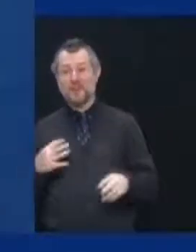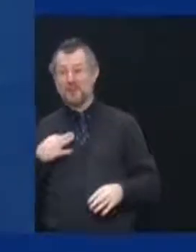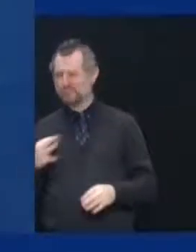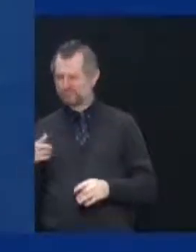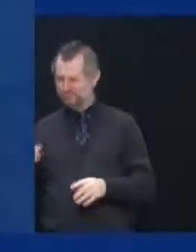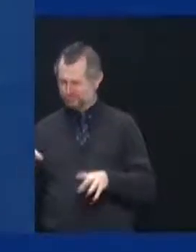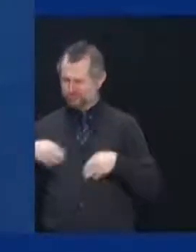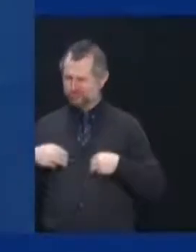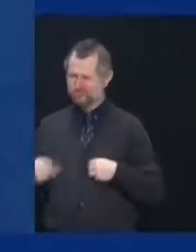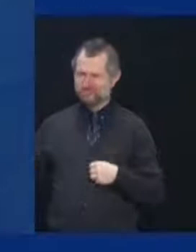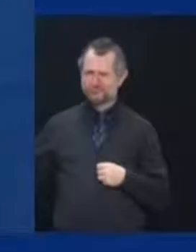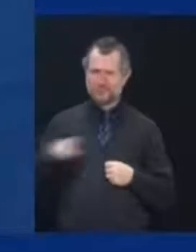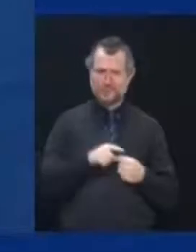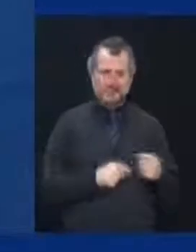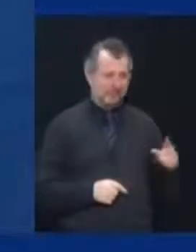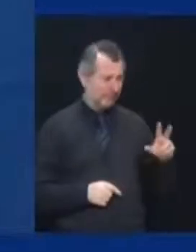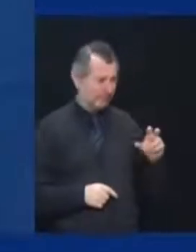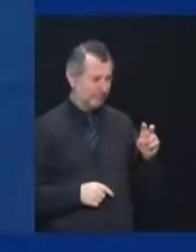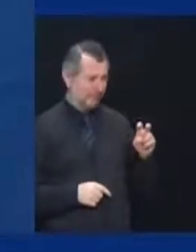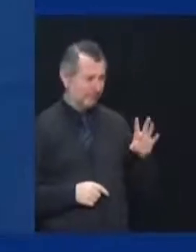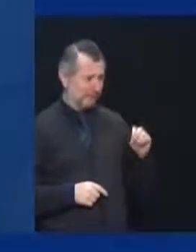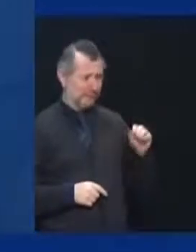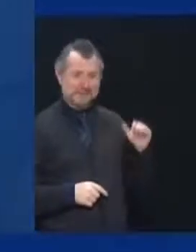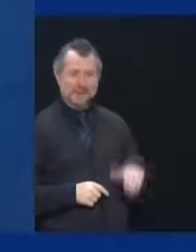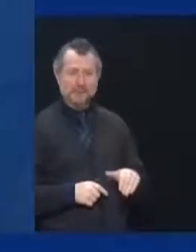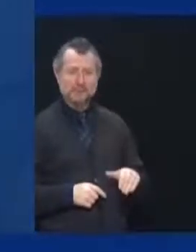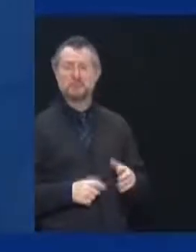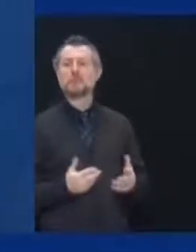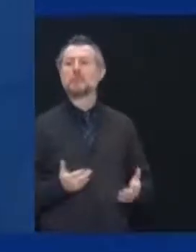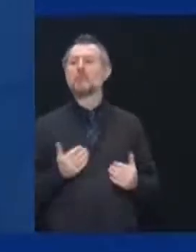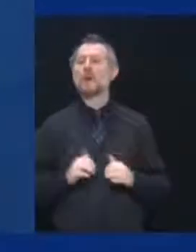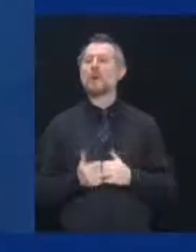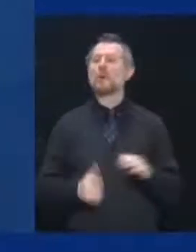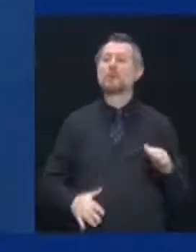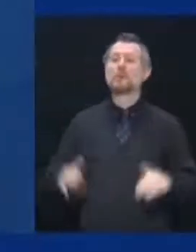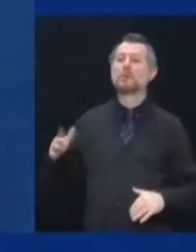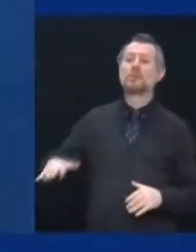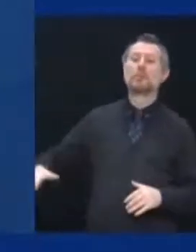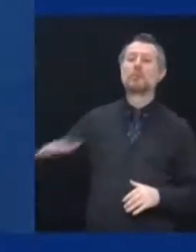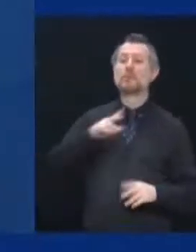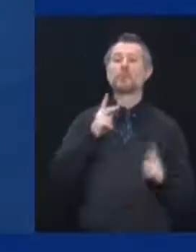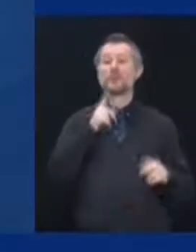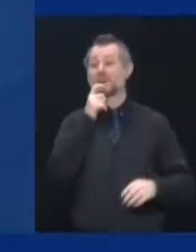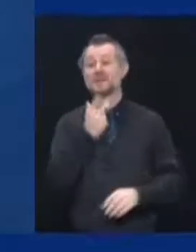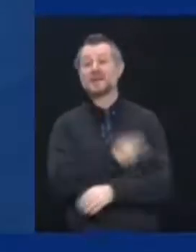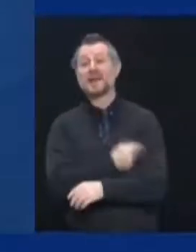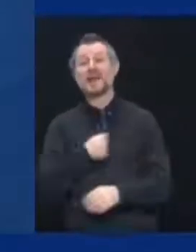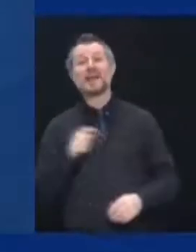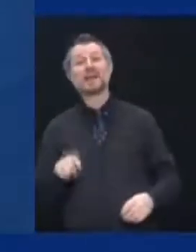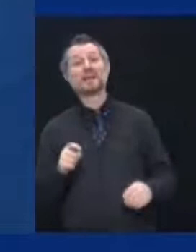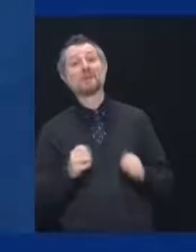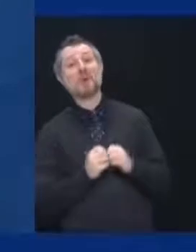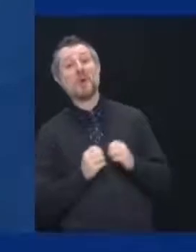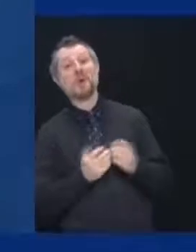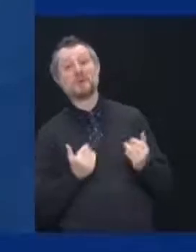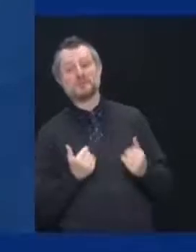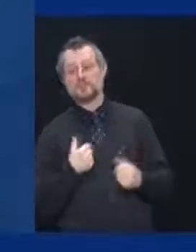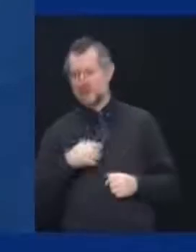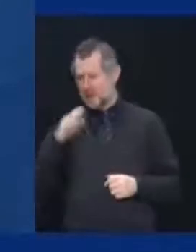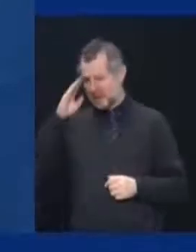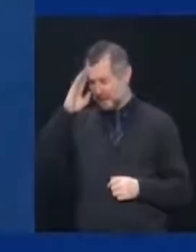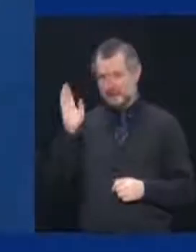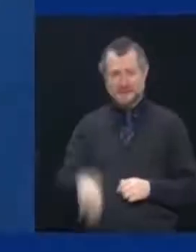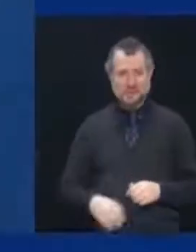every distributor, everyone is going to say, I need more. New York State doesn't get what